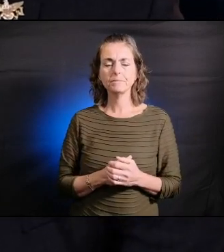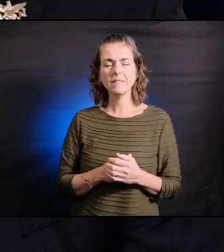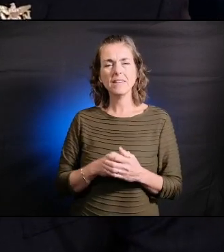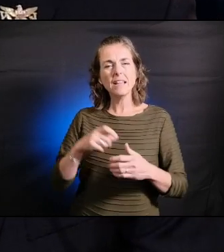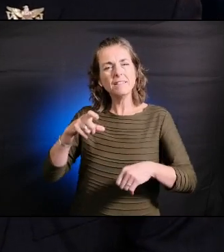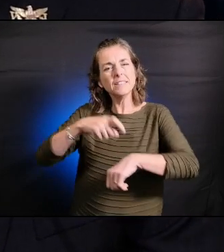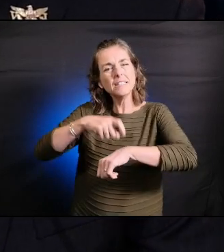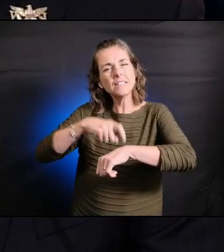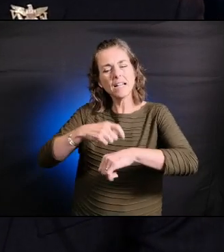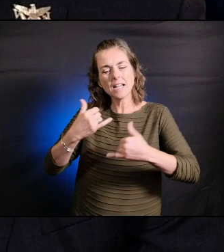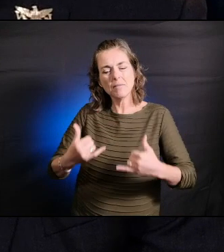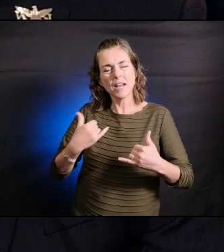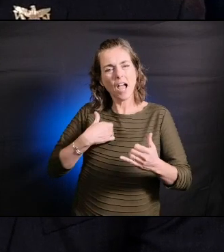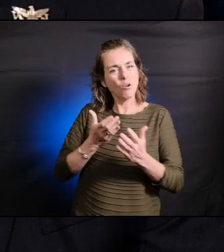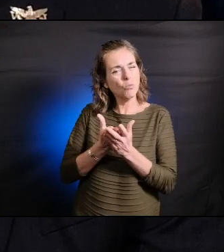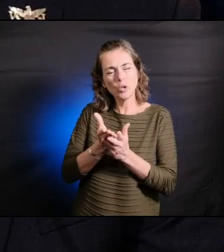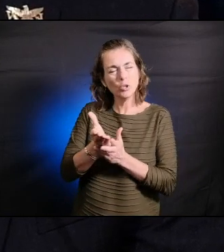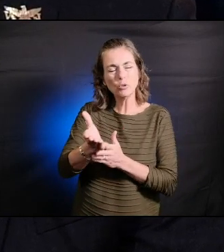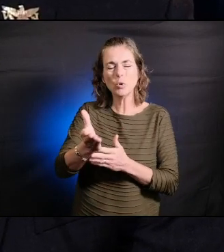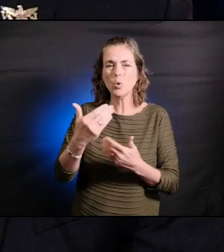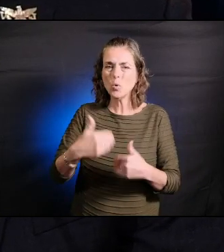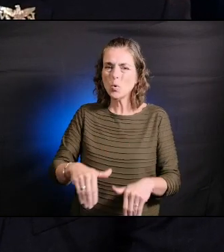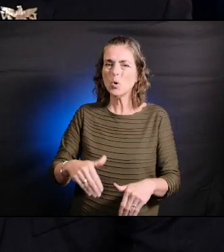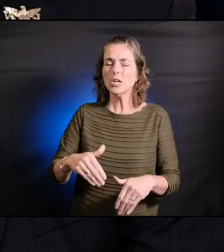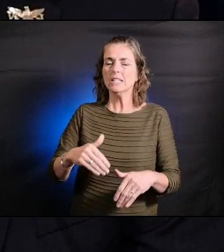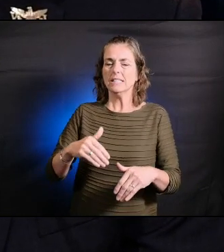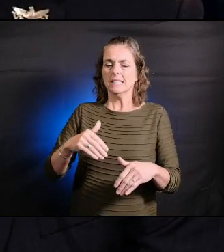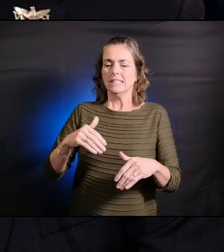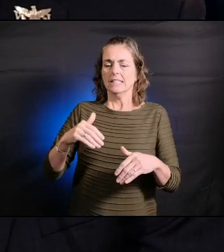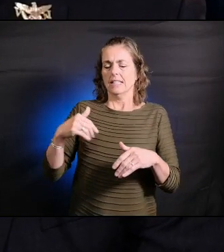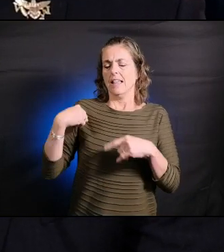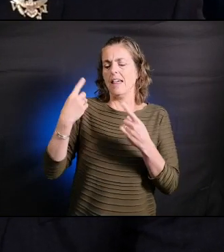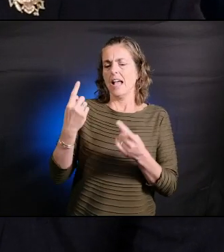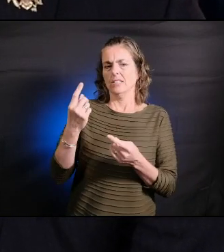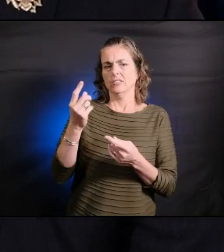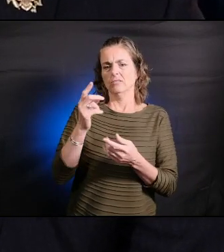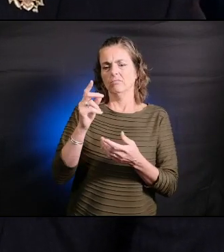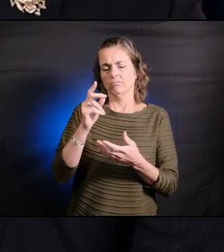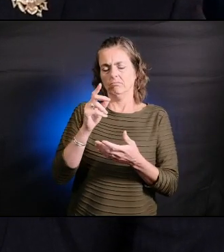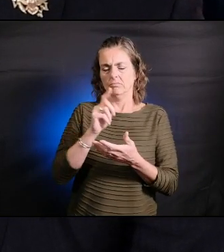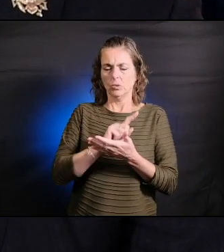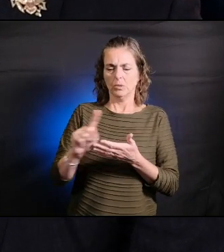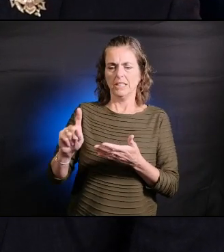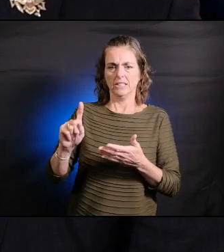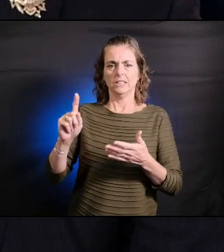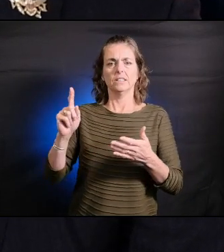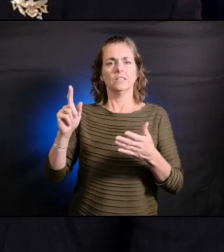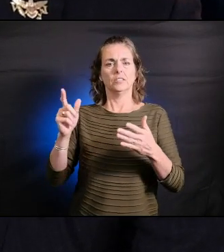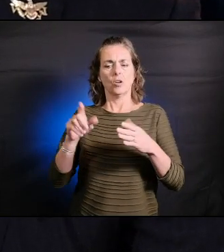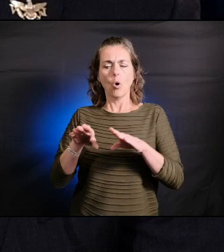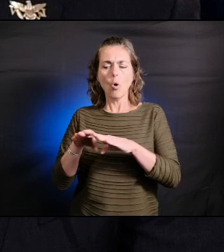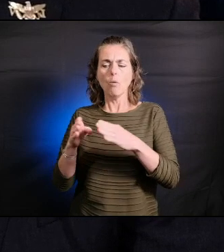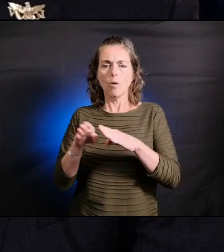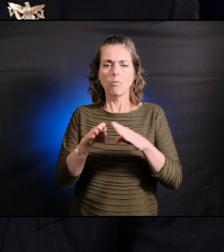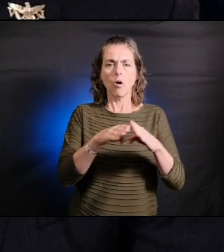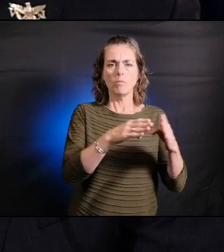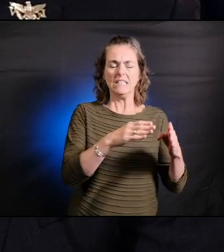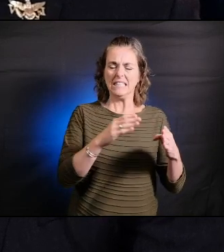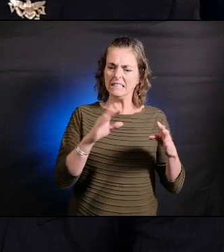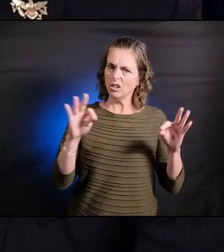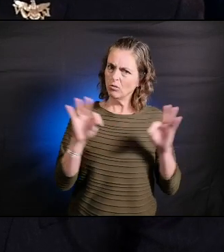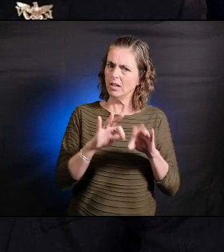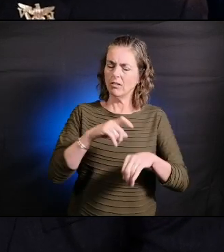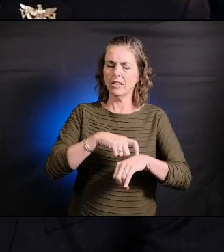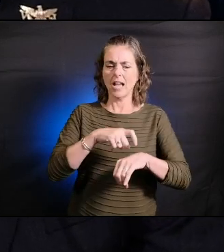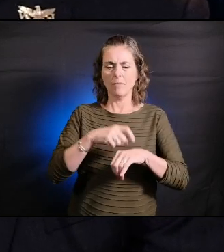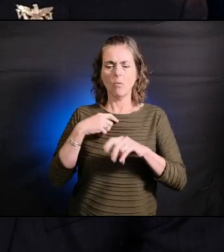a critical time as we closely monitor the impact of the relaxation on the restrictions on businesses